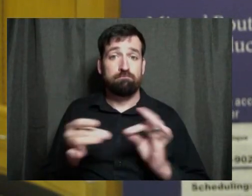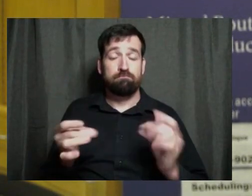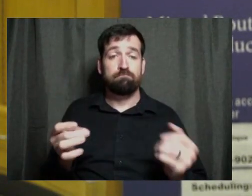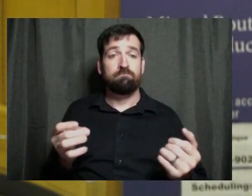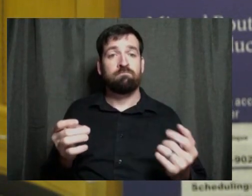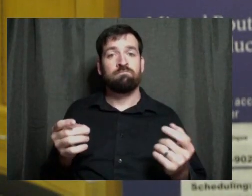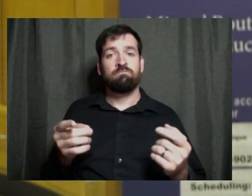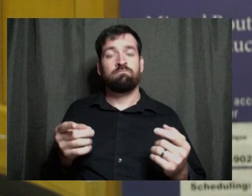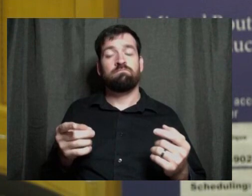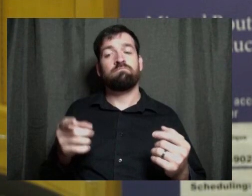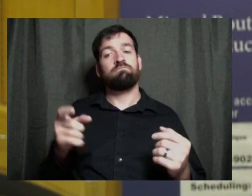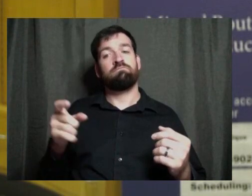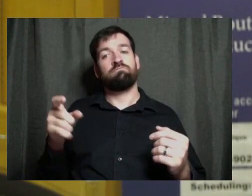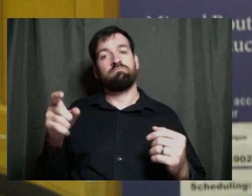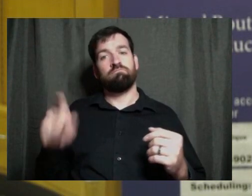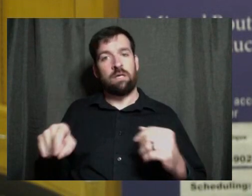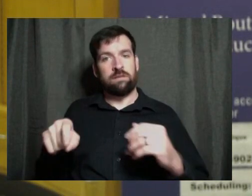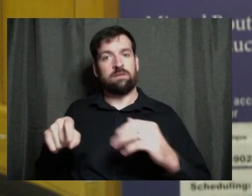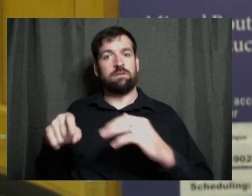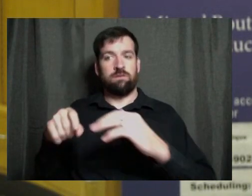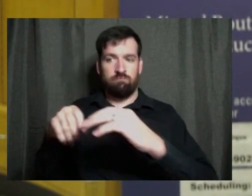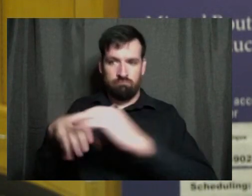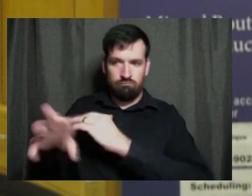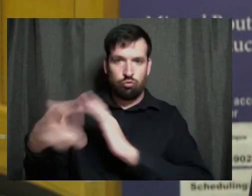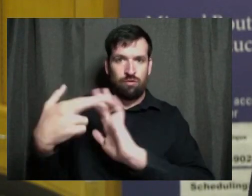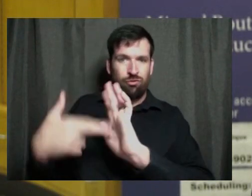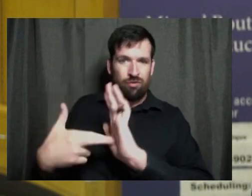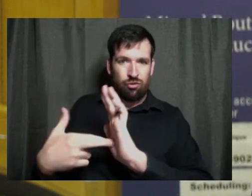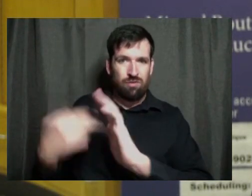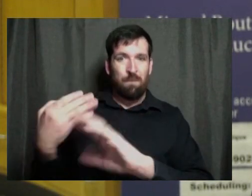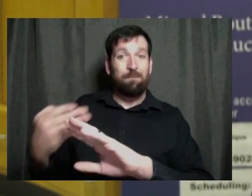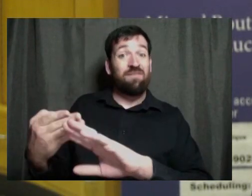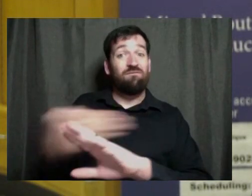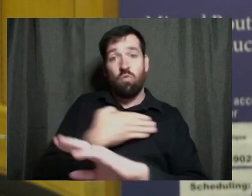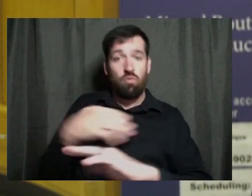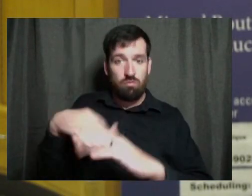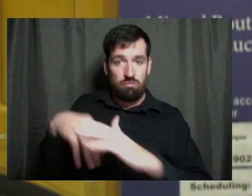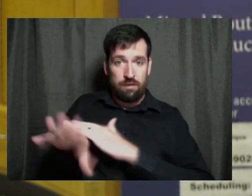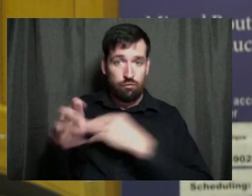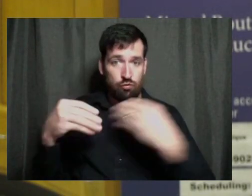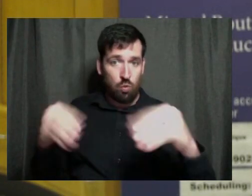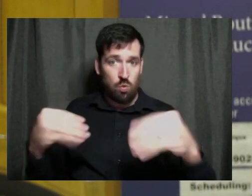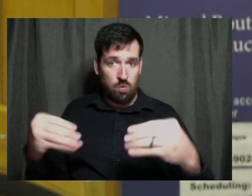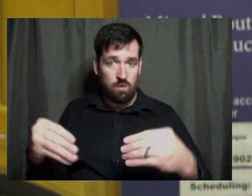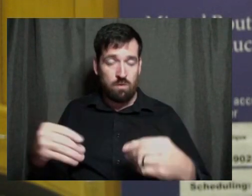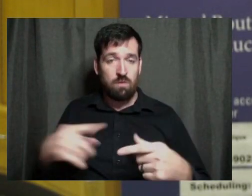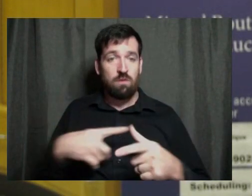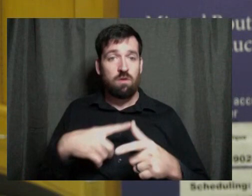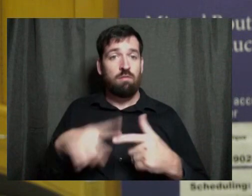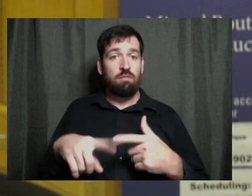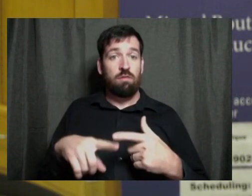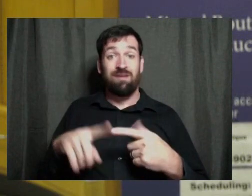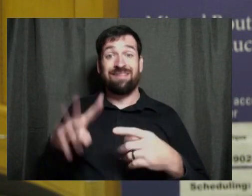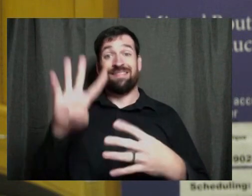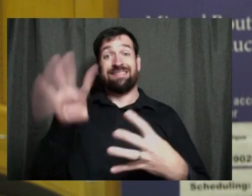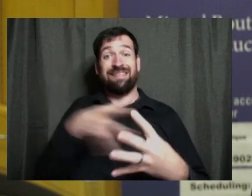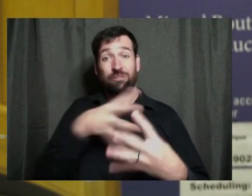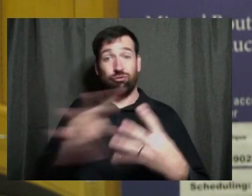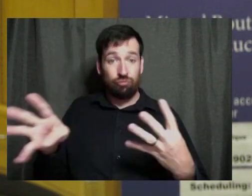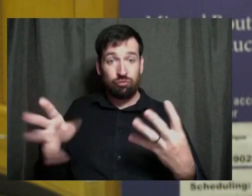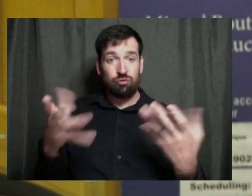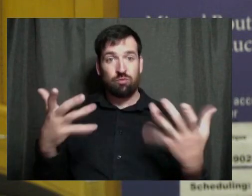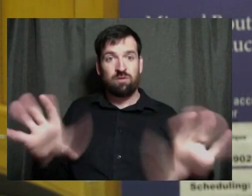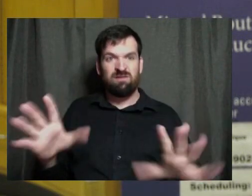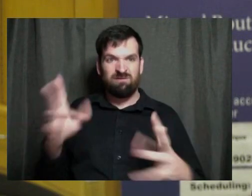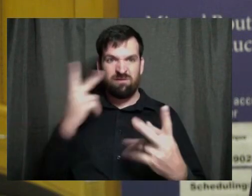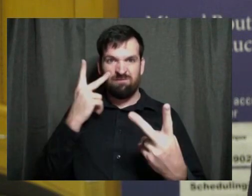go to registration before they come in to see us, and then we, on the schedule we receive each day, will